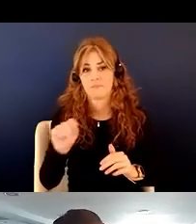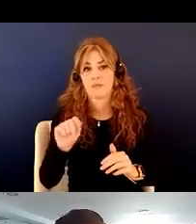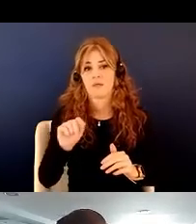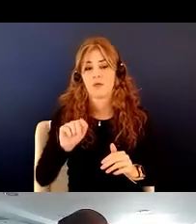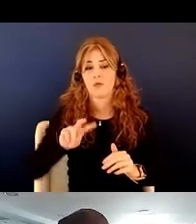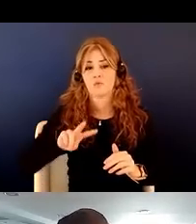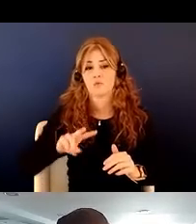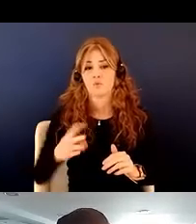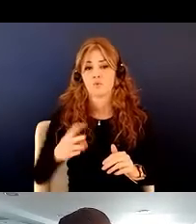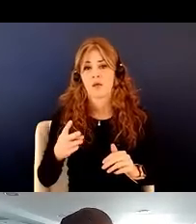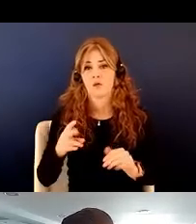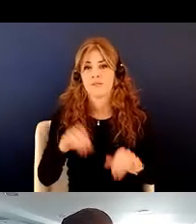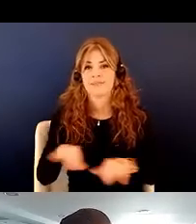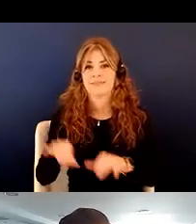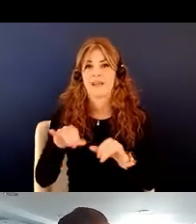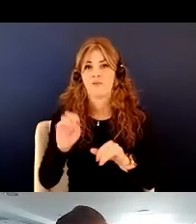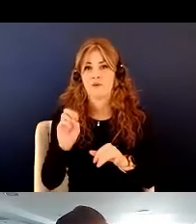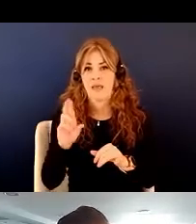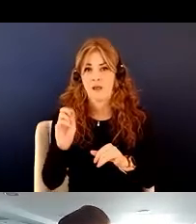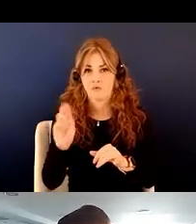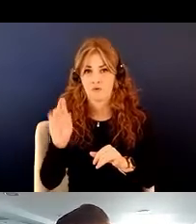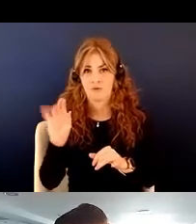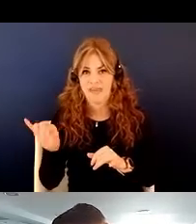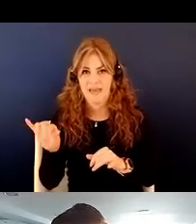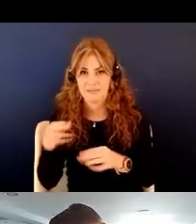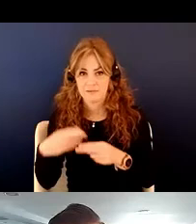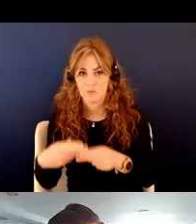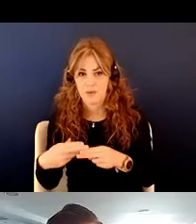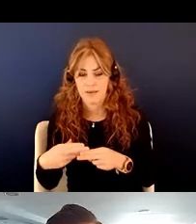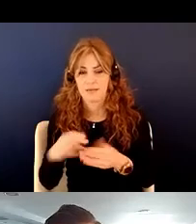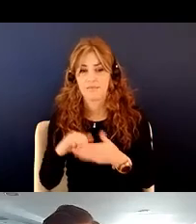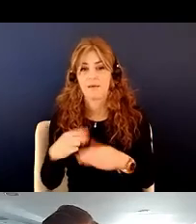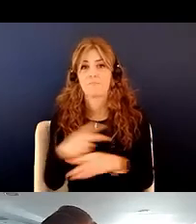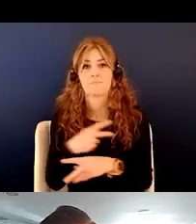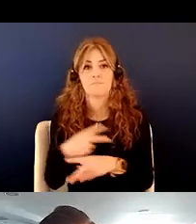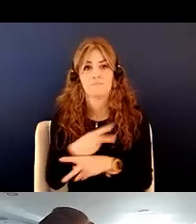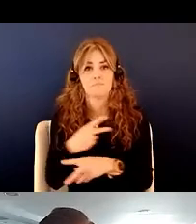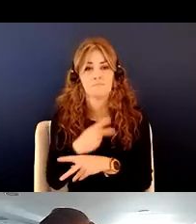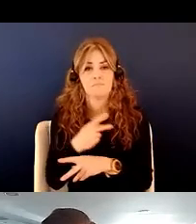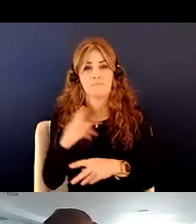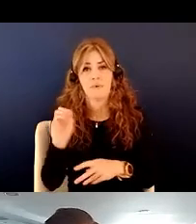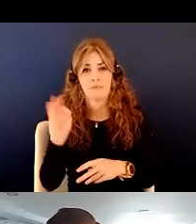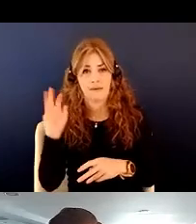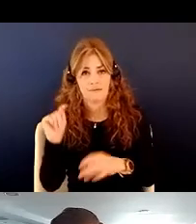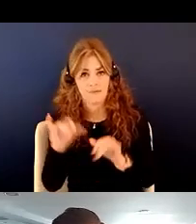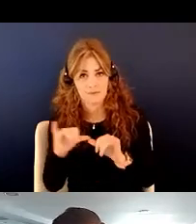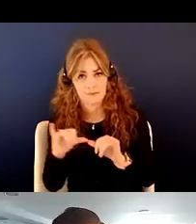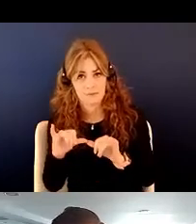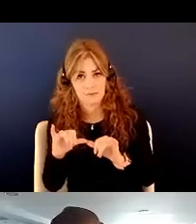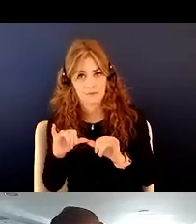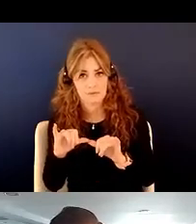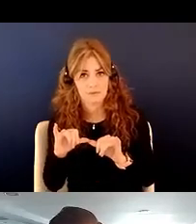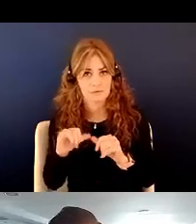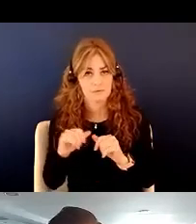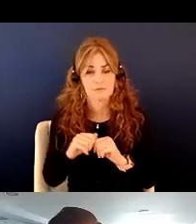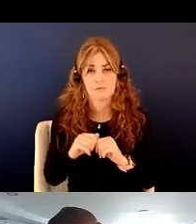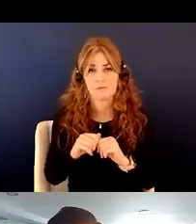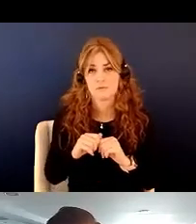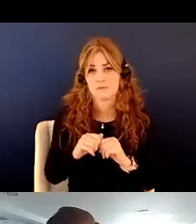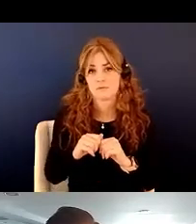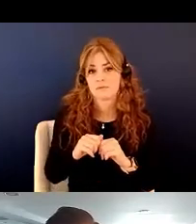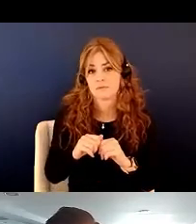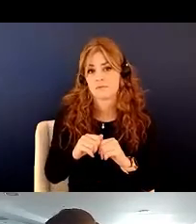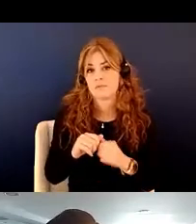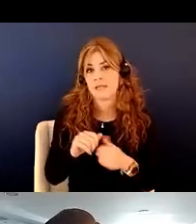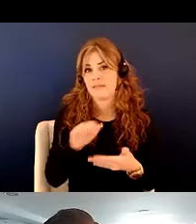errors, that's going to be the weight. We multiply those by our effect sizes and divide